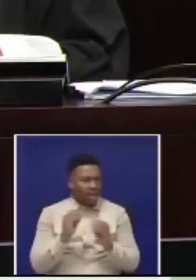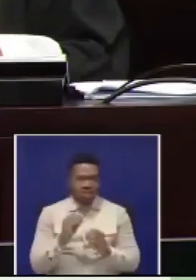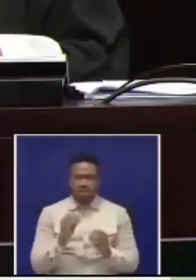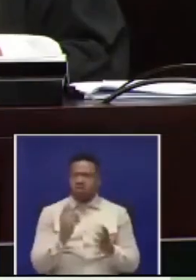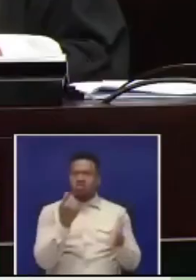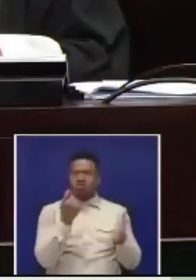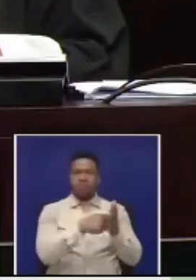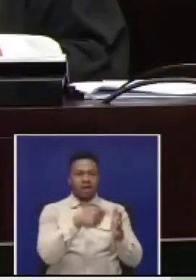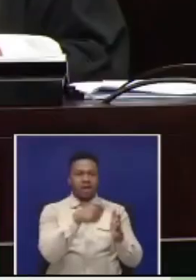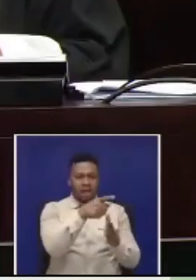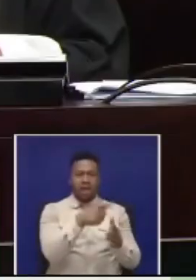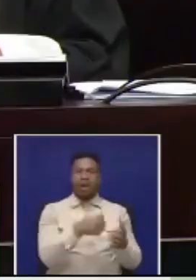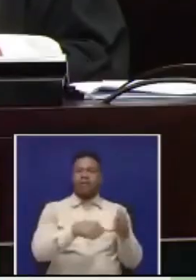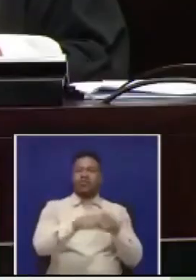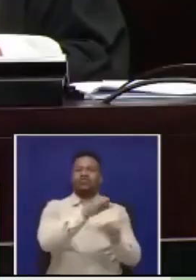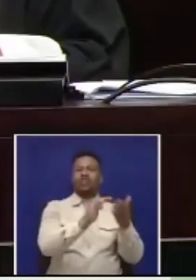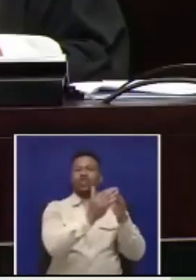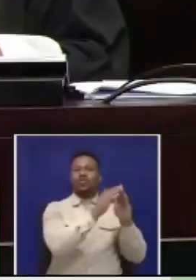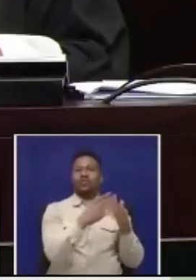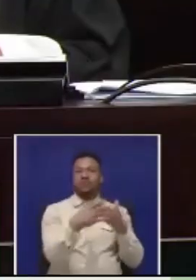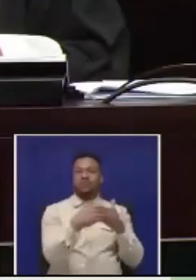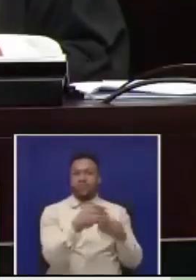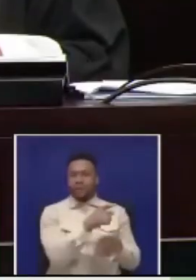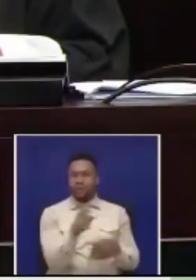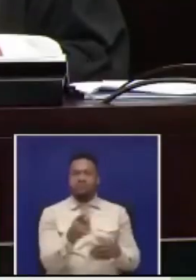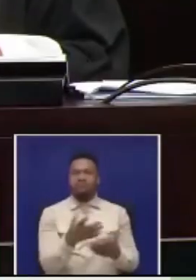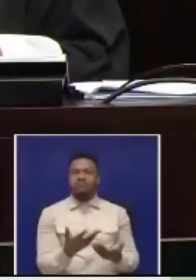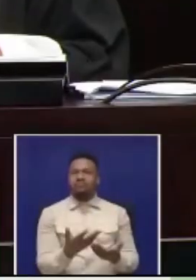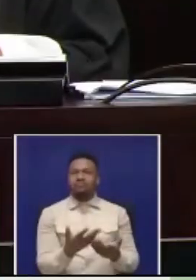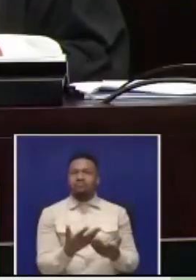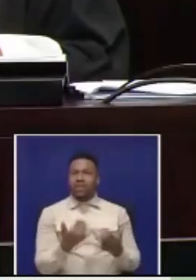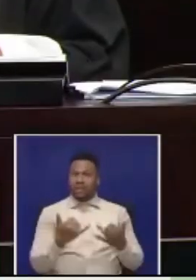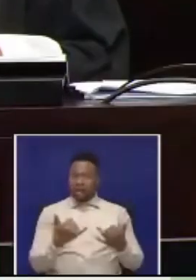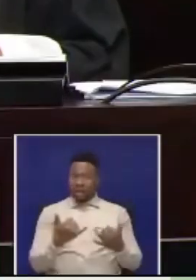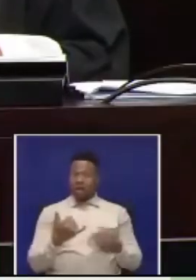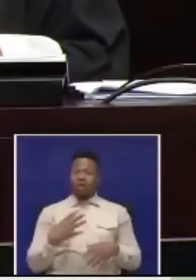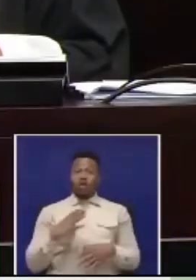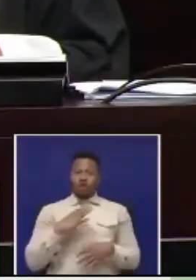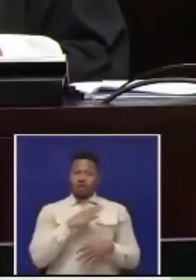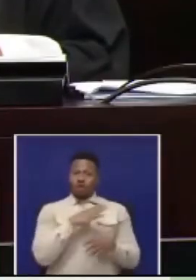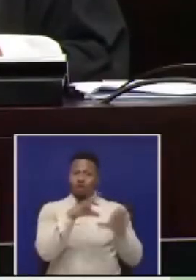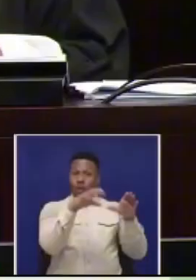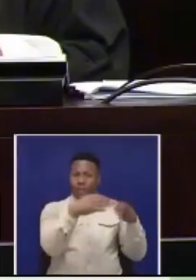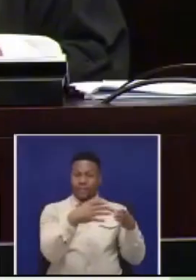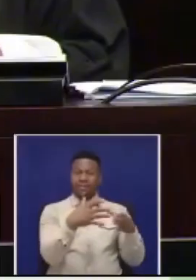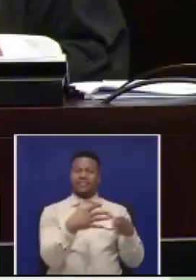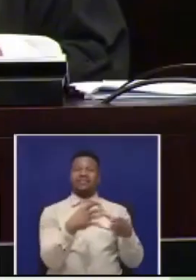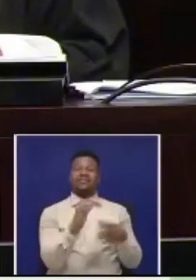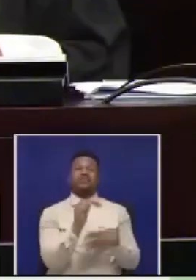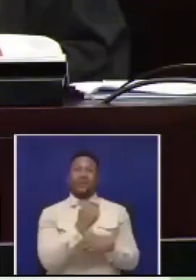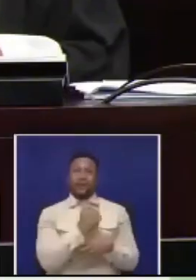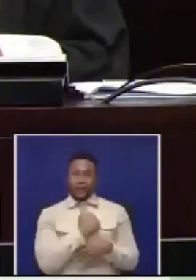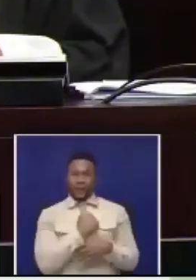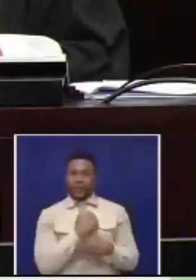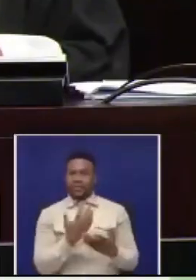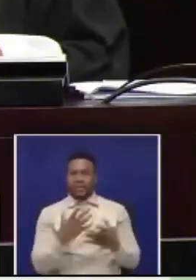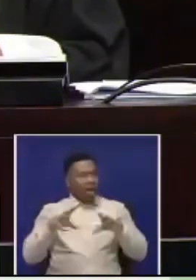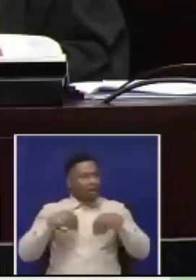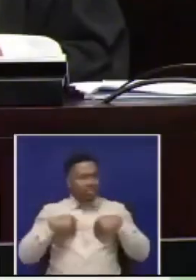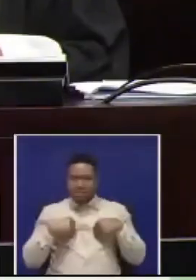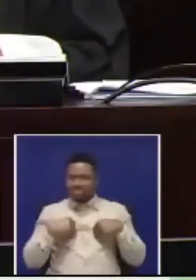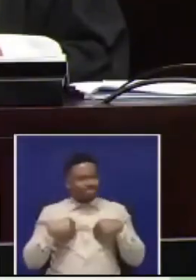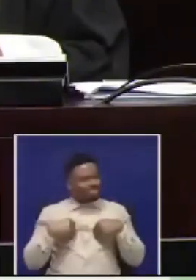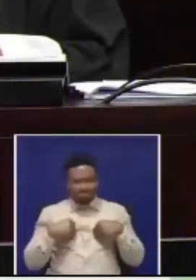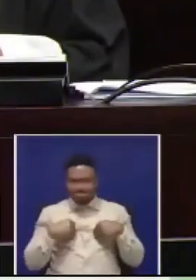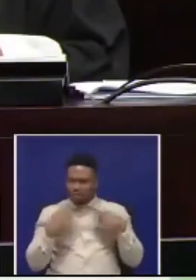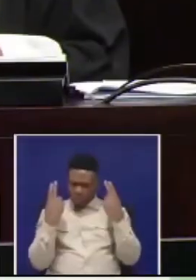plan for a bloated administrative structure. As a portfolio committee, we could simply not accept this, and we were not willing to set